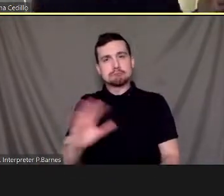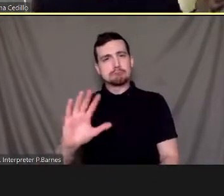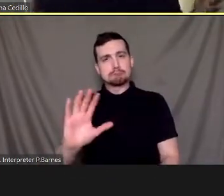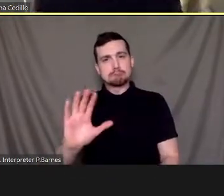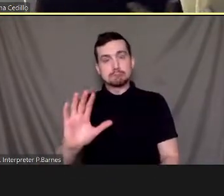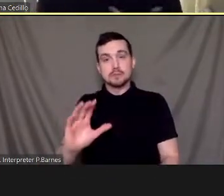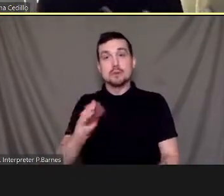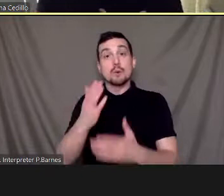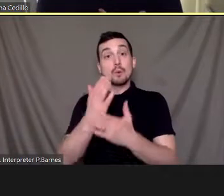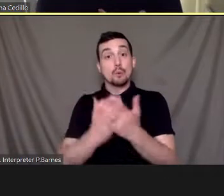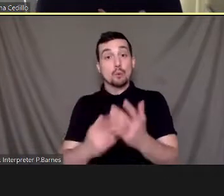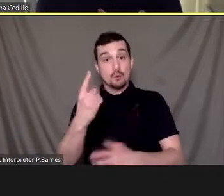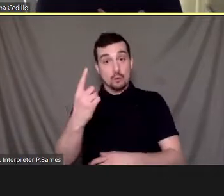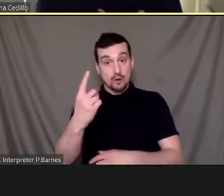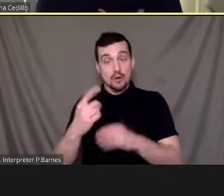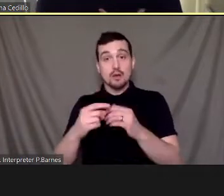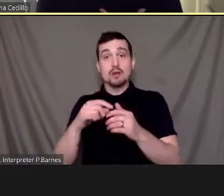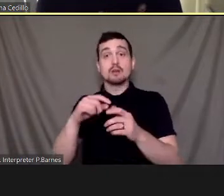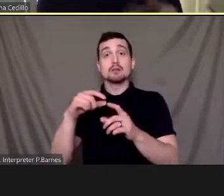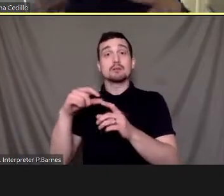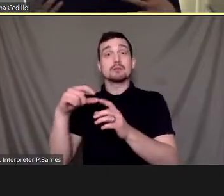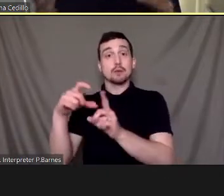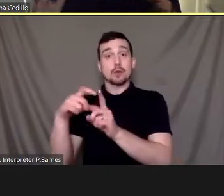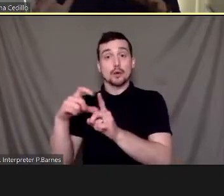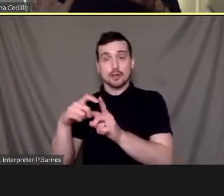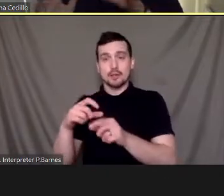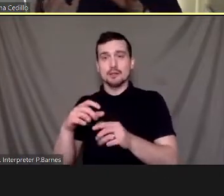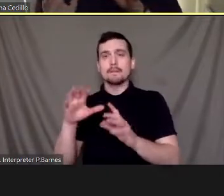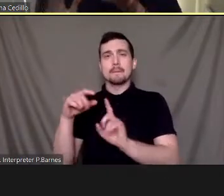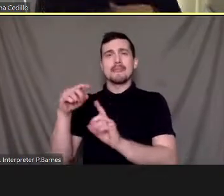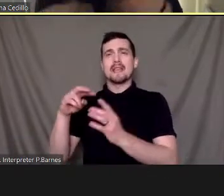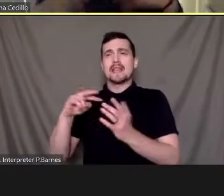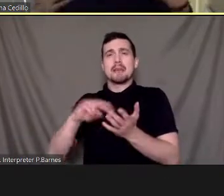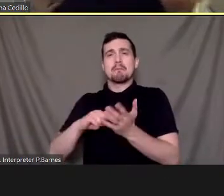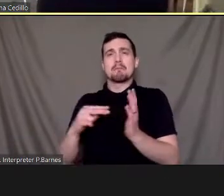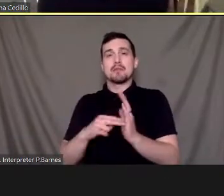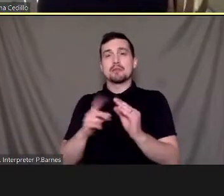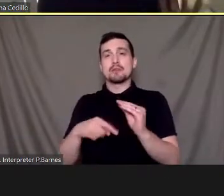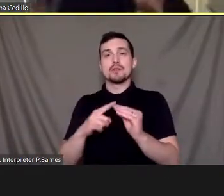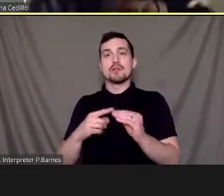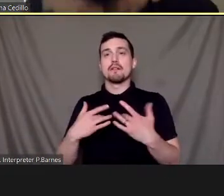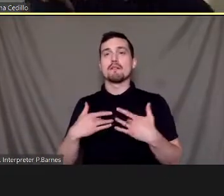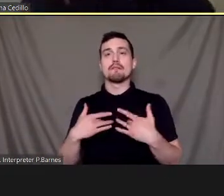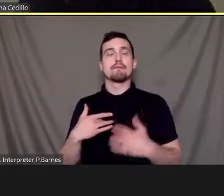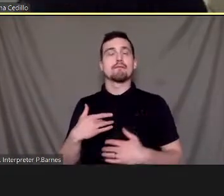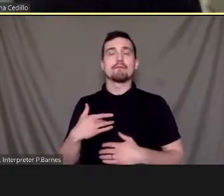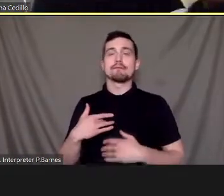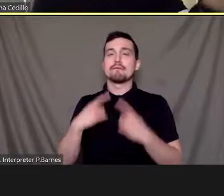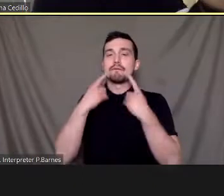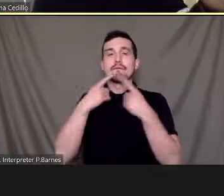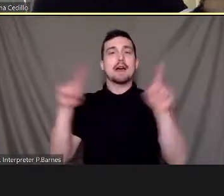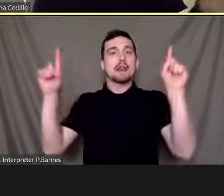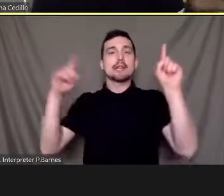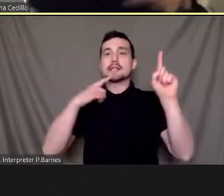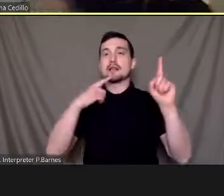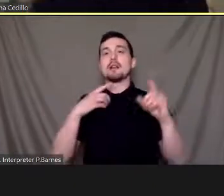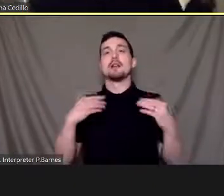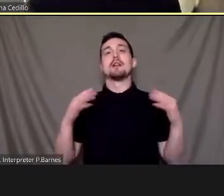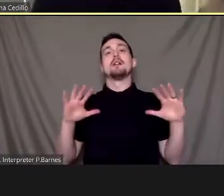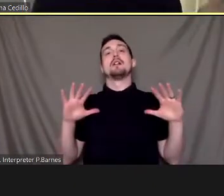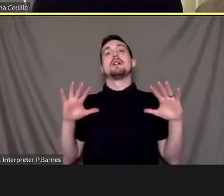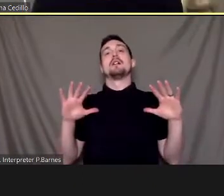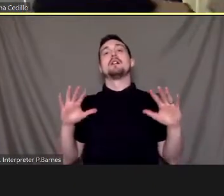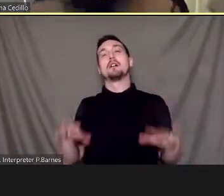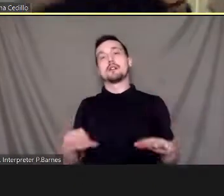desahogar. And it means when you finally just go and you let it out and you